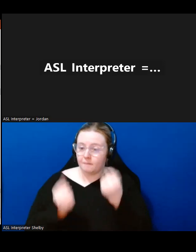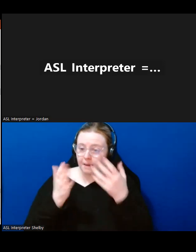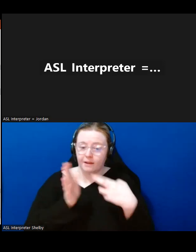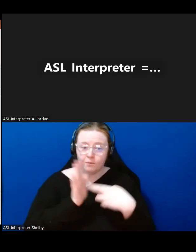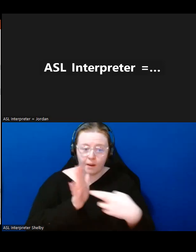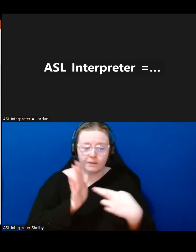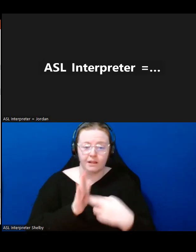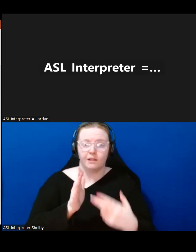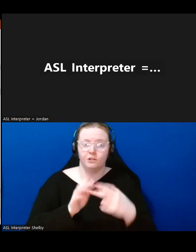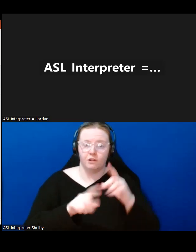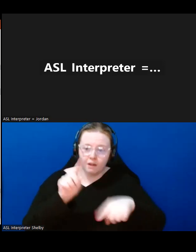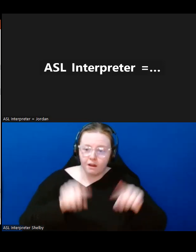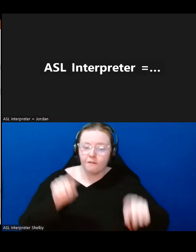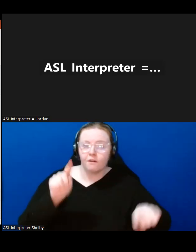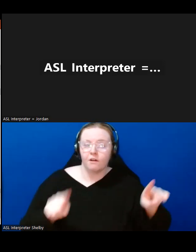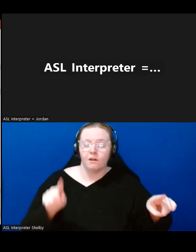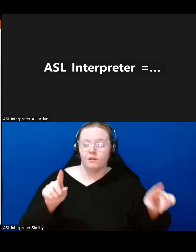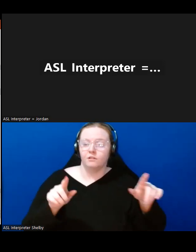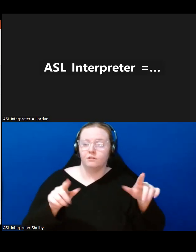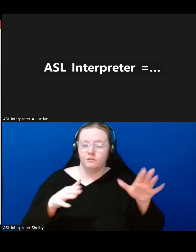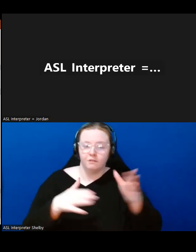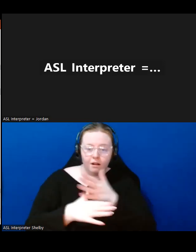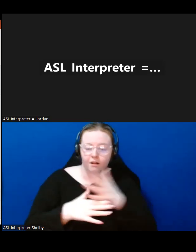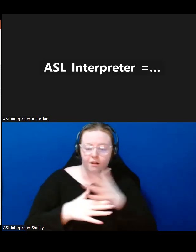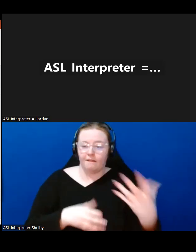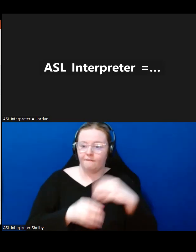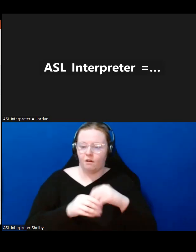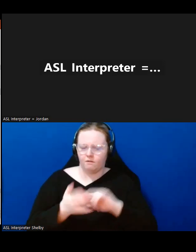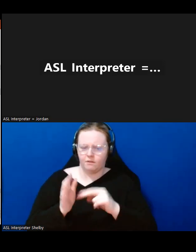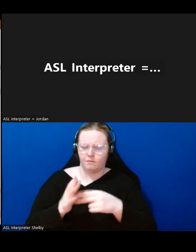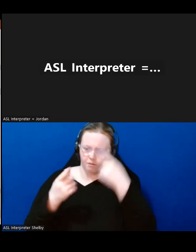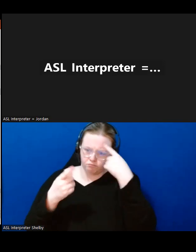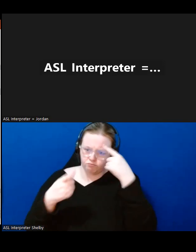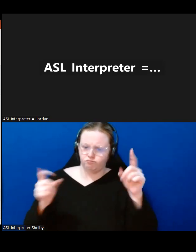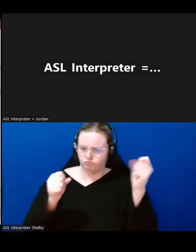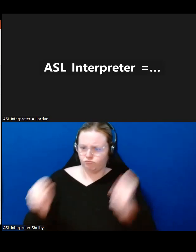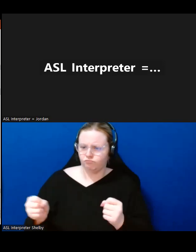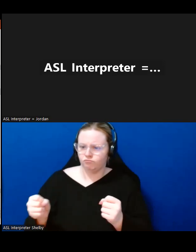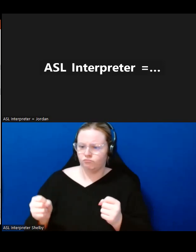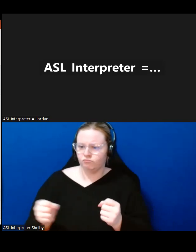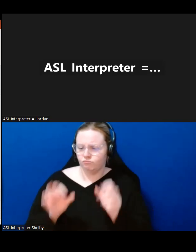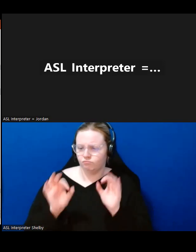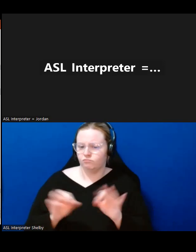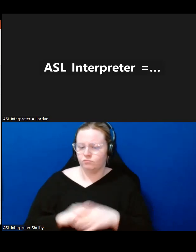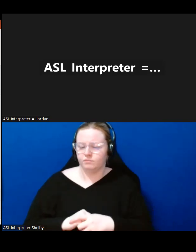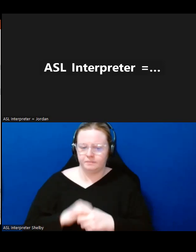If you want to think of a recipe and having all different kinds of ingredients, sometimes that's what makes it really yummy.